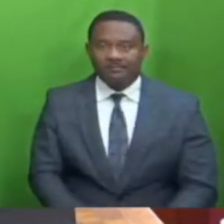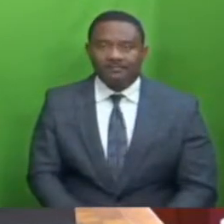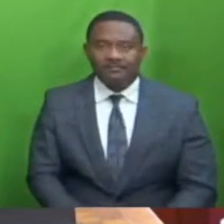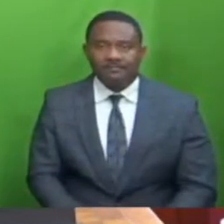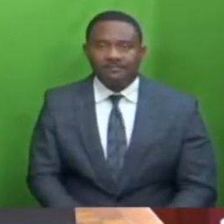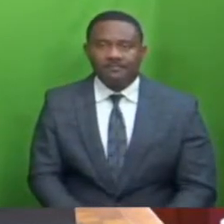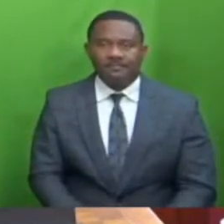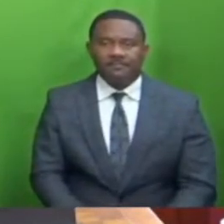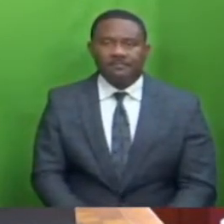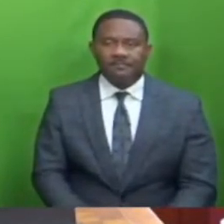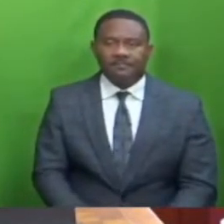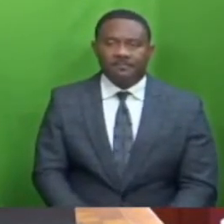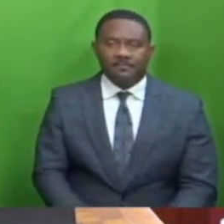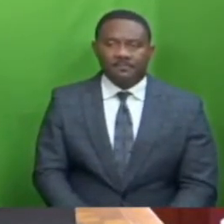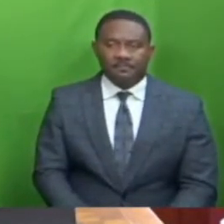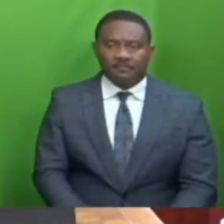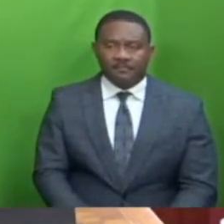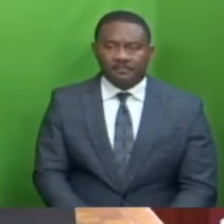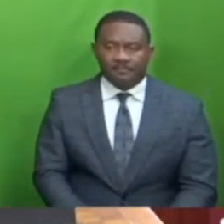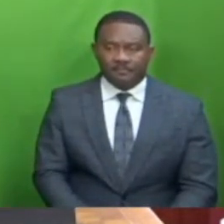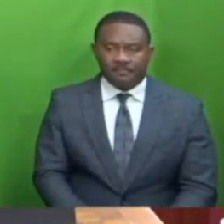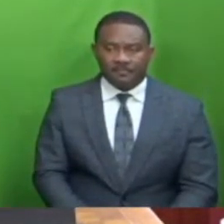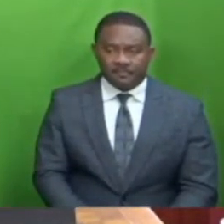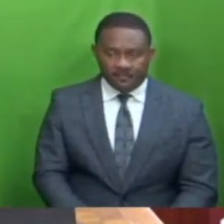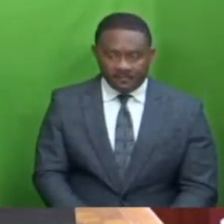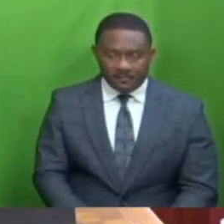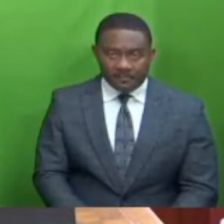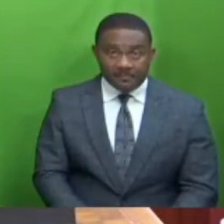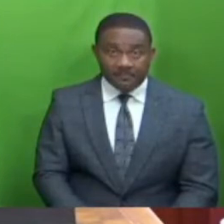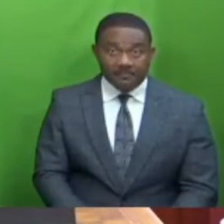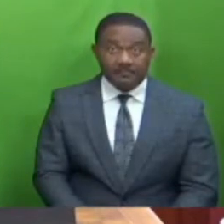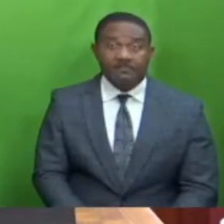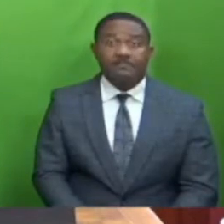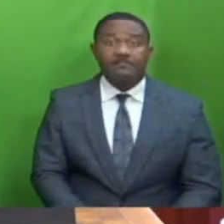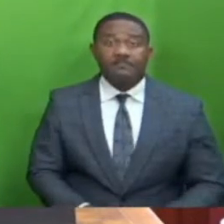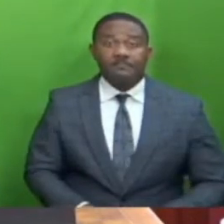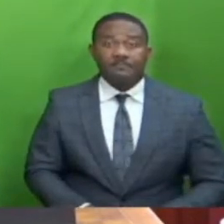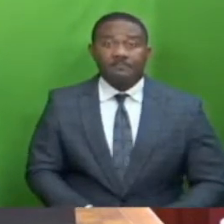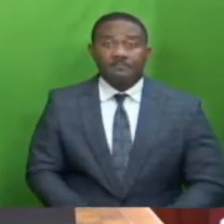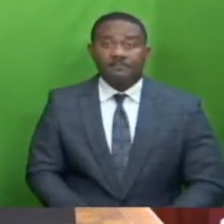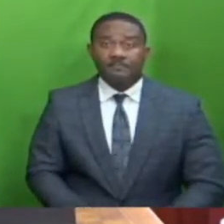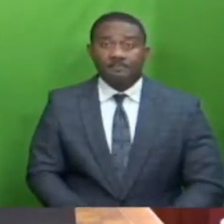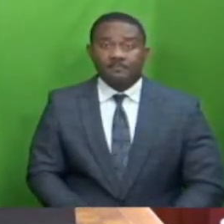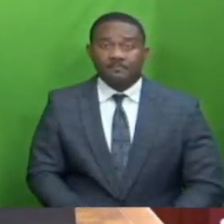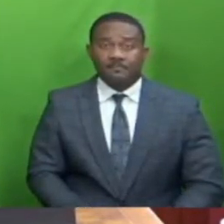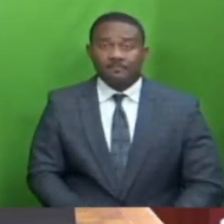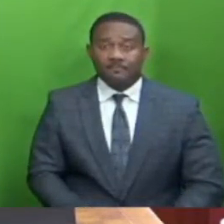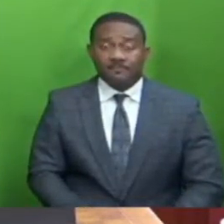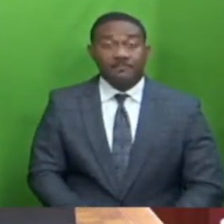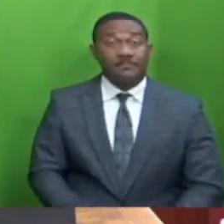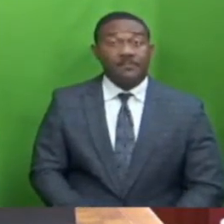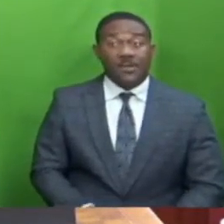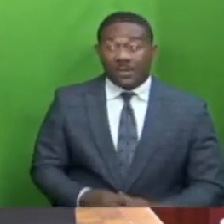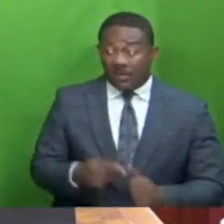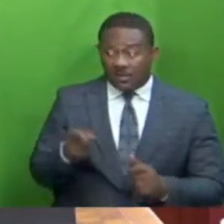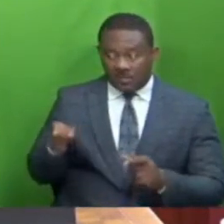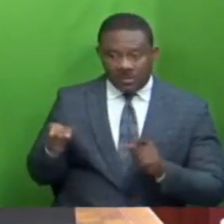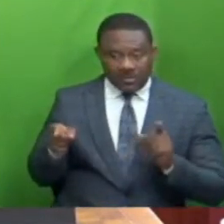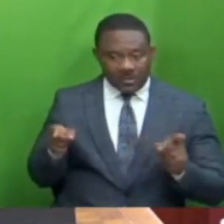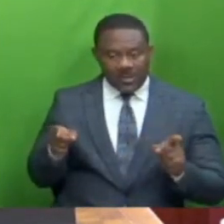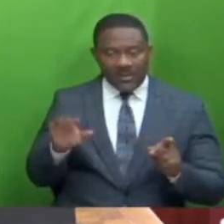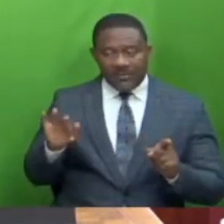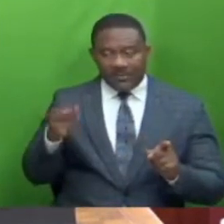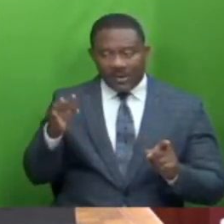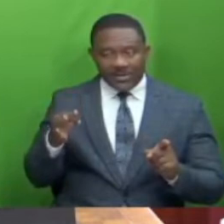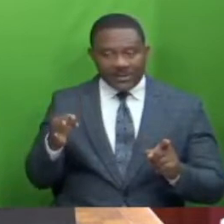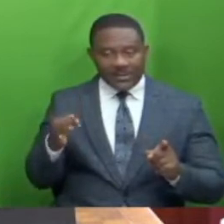for Bilateral Creditors was established and co-chaired by China and France. The